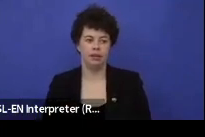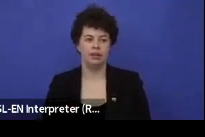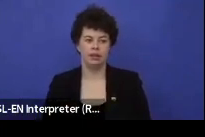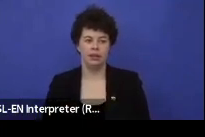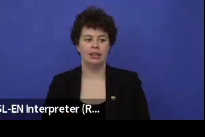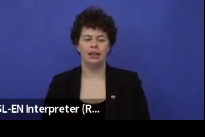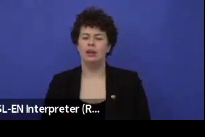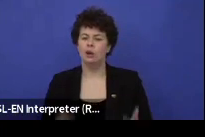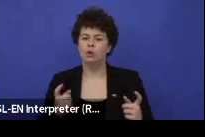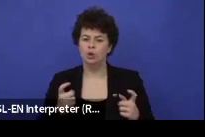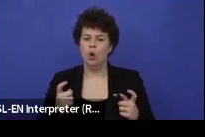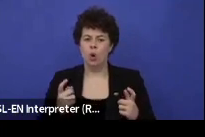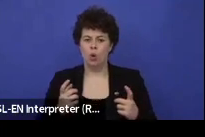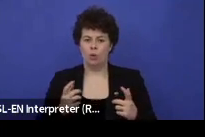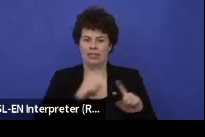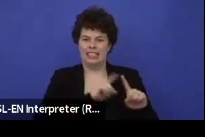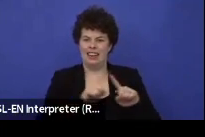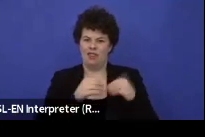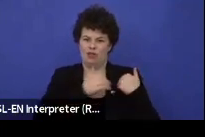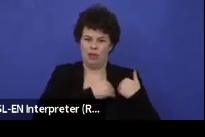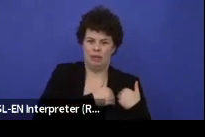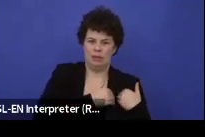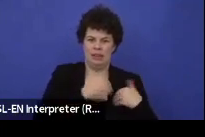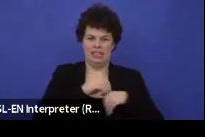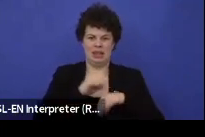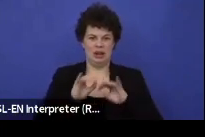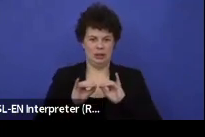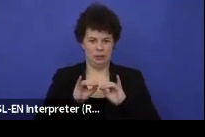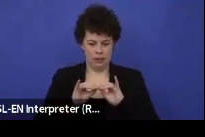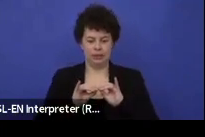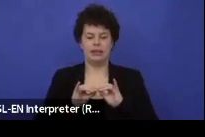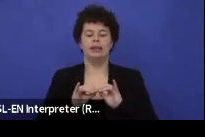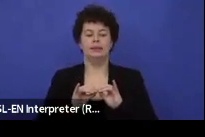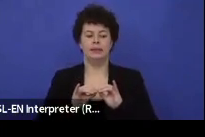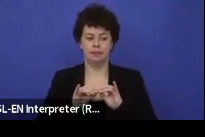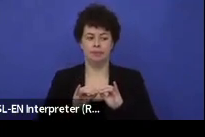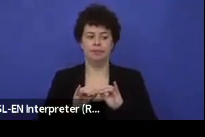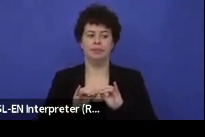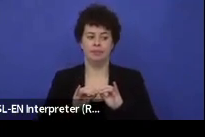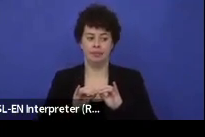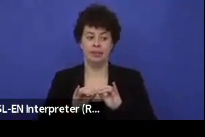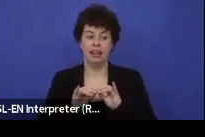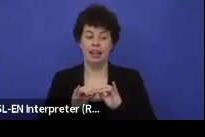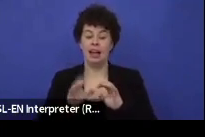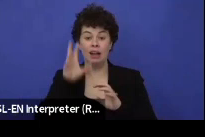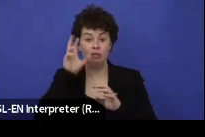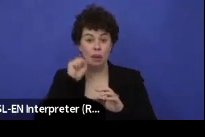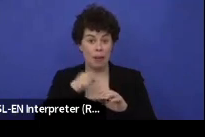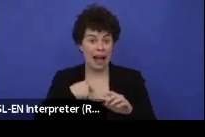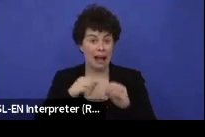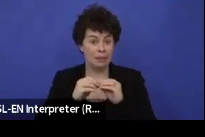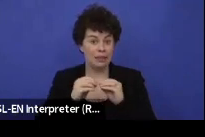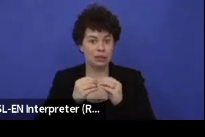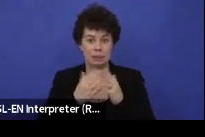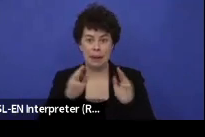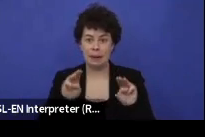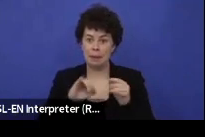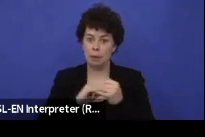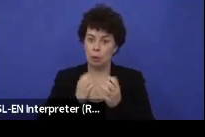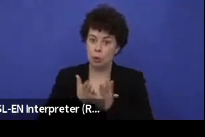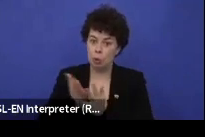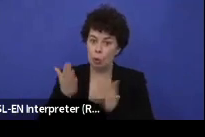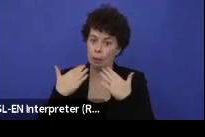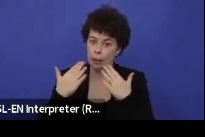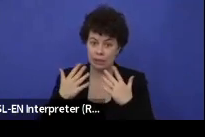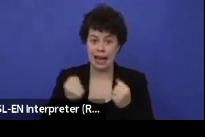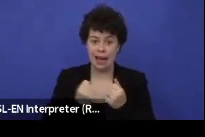coexisting responsibilities, I said, you know, a lot of people at that time, they have other things that they're dealing with.